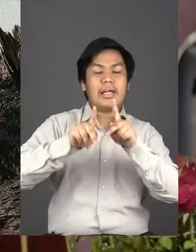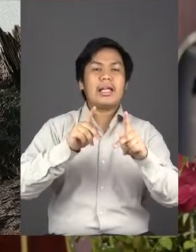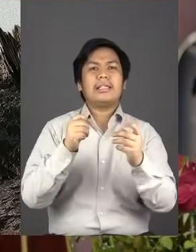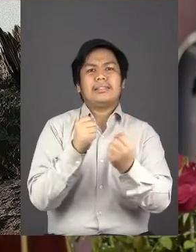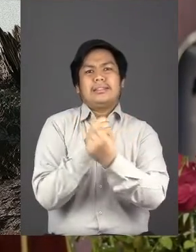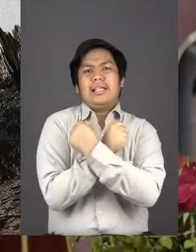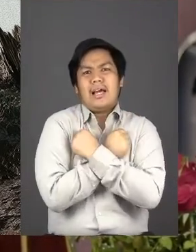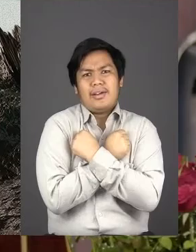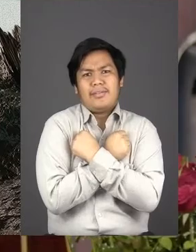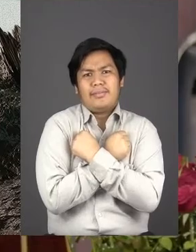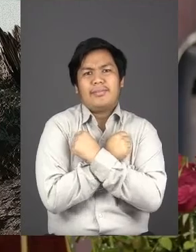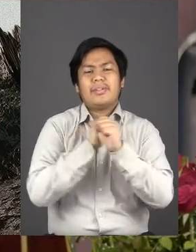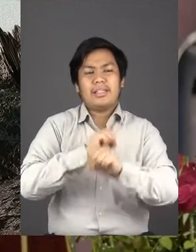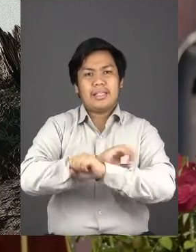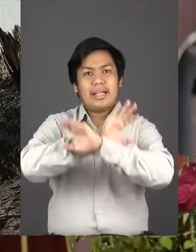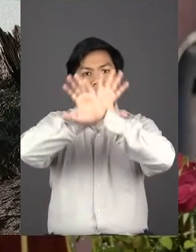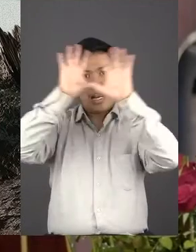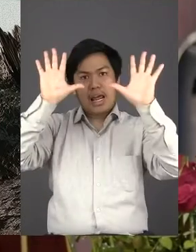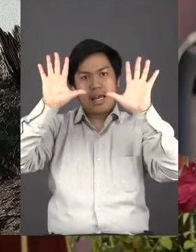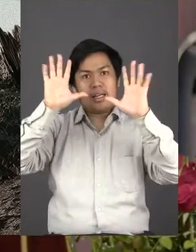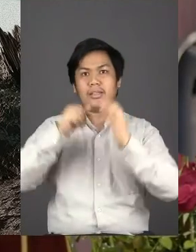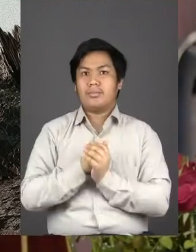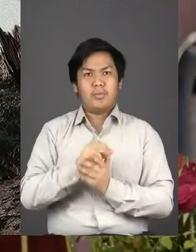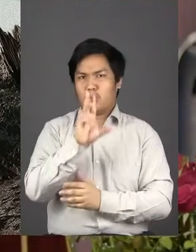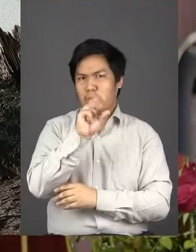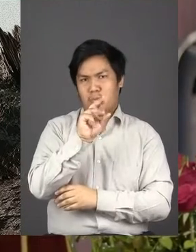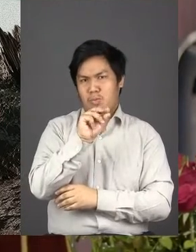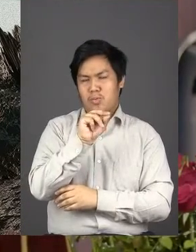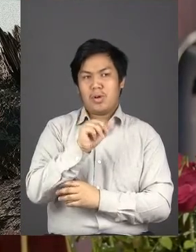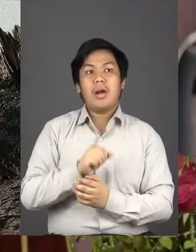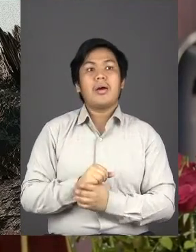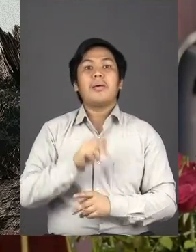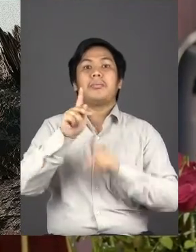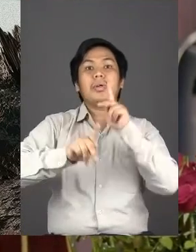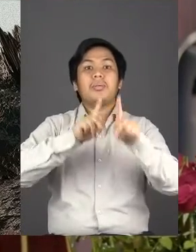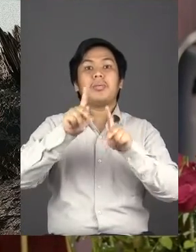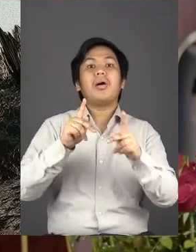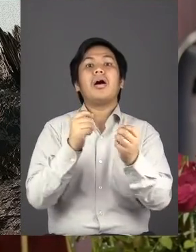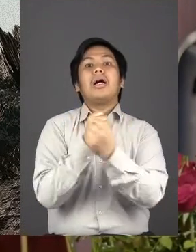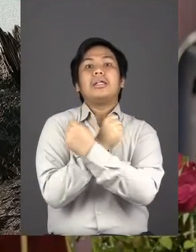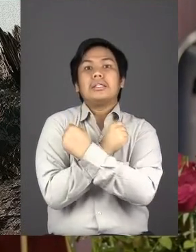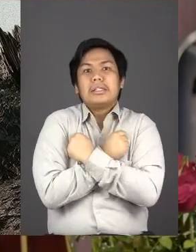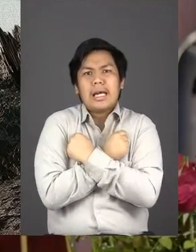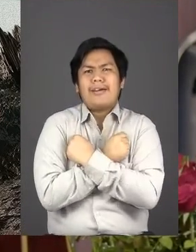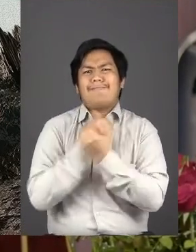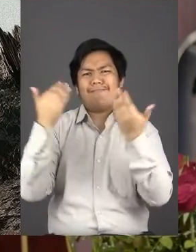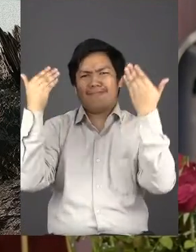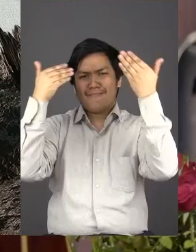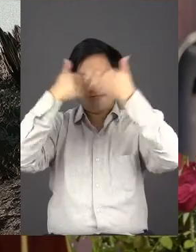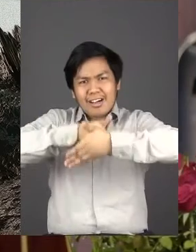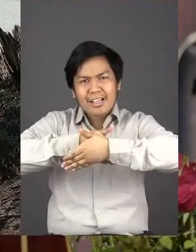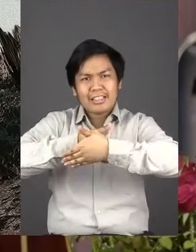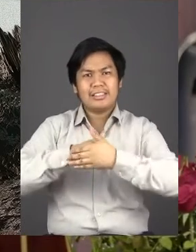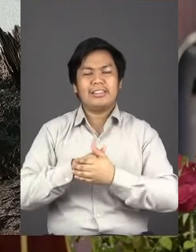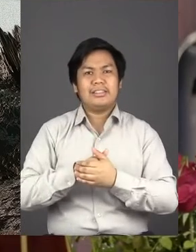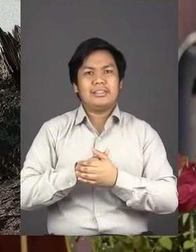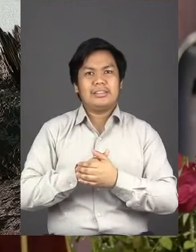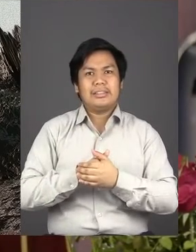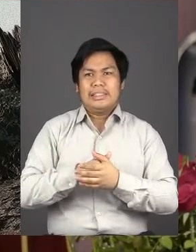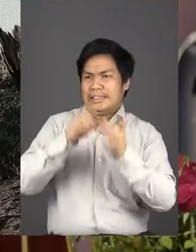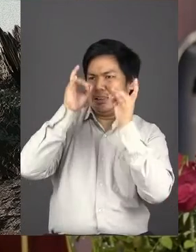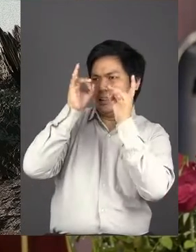loved the light? Hindi po. And people loved the darkness